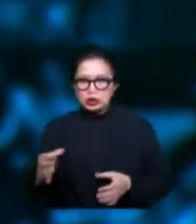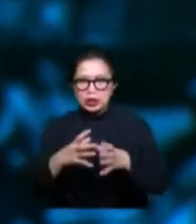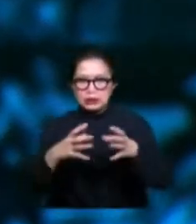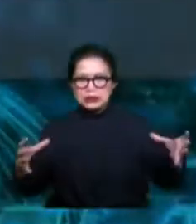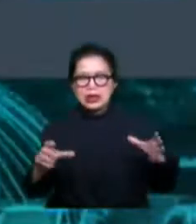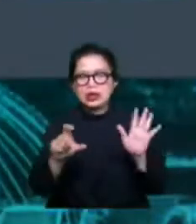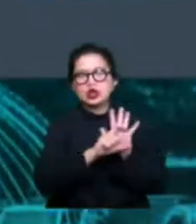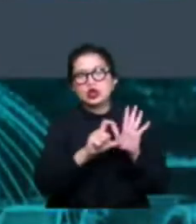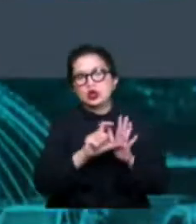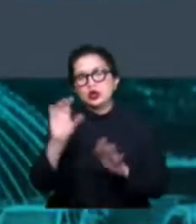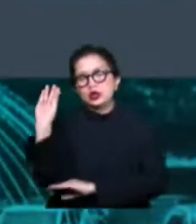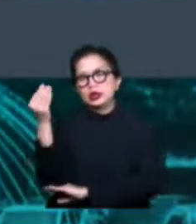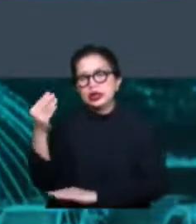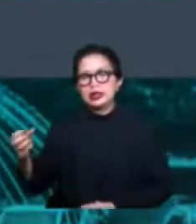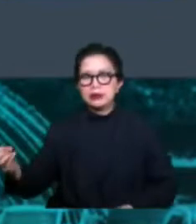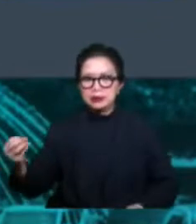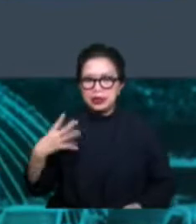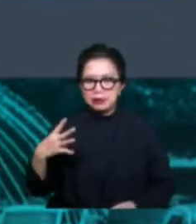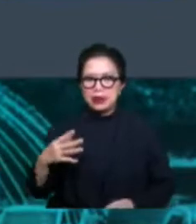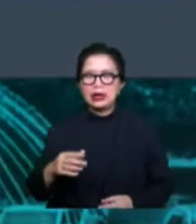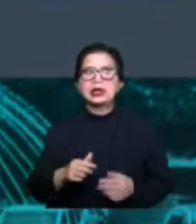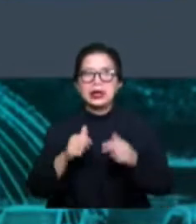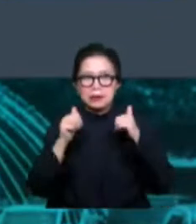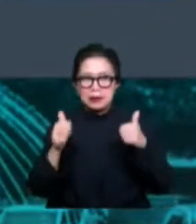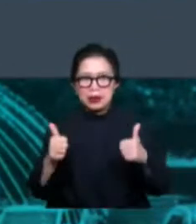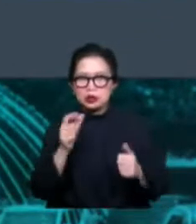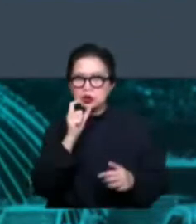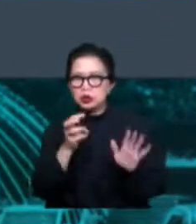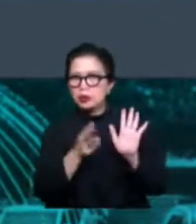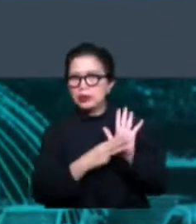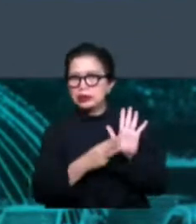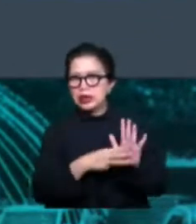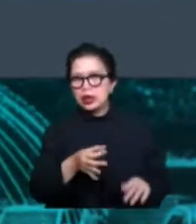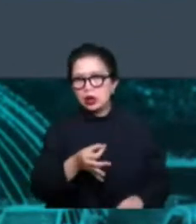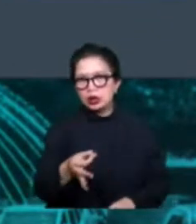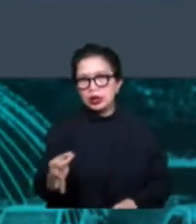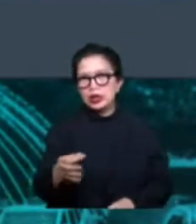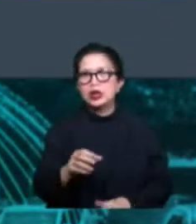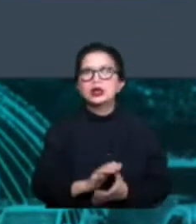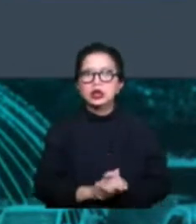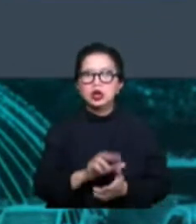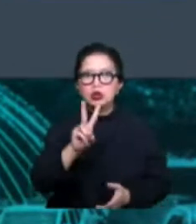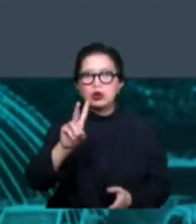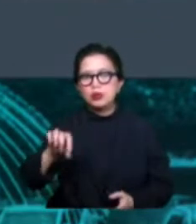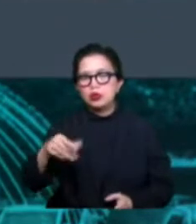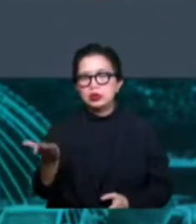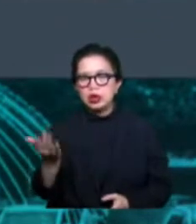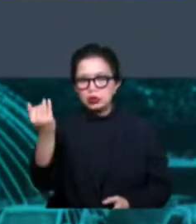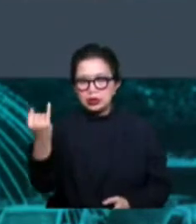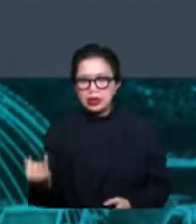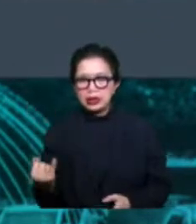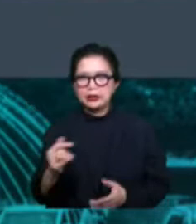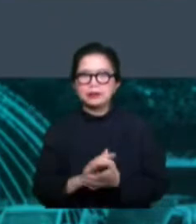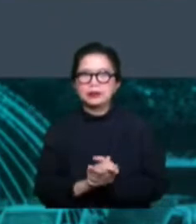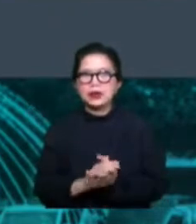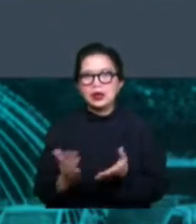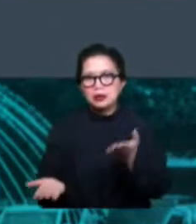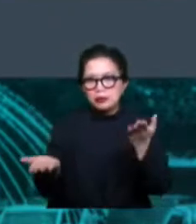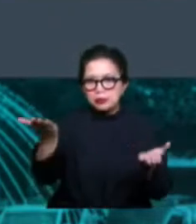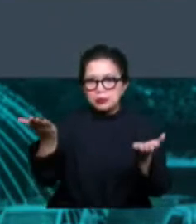range of urban problems in last few decades. The imbalance between population, growth rate,